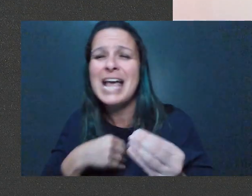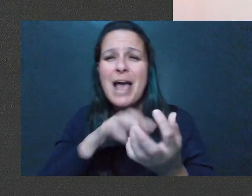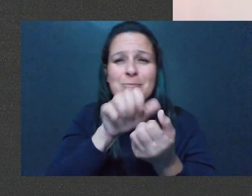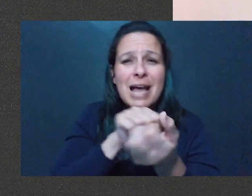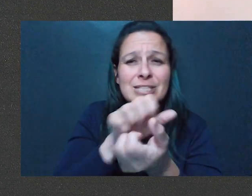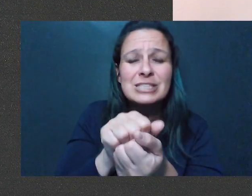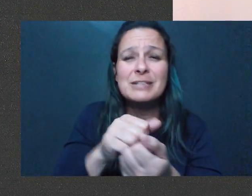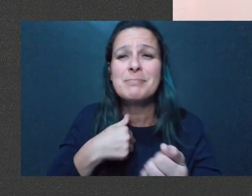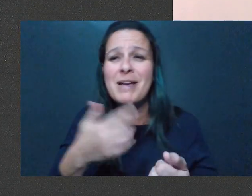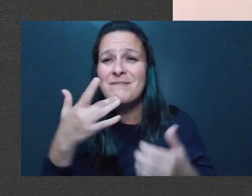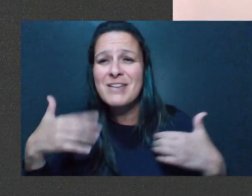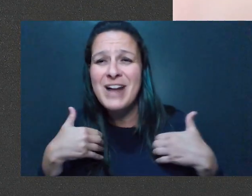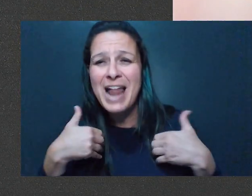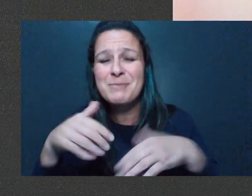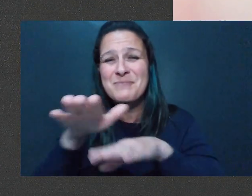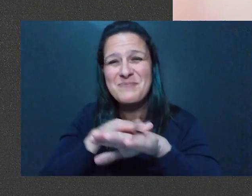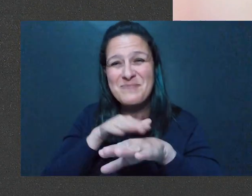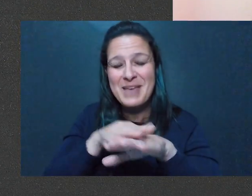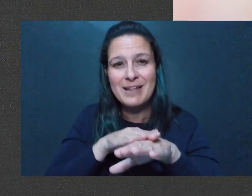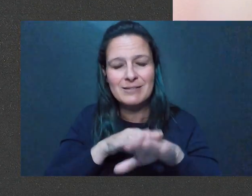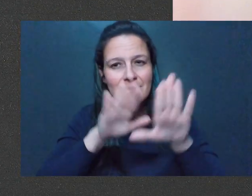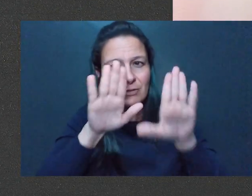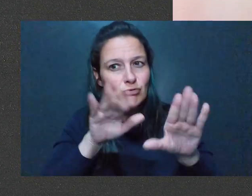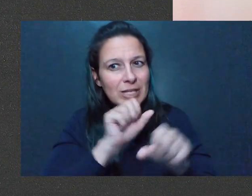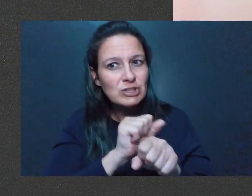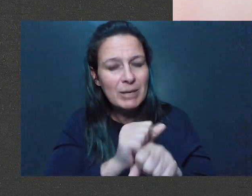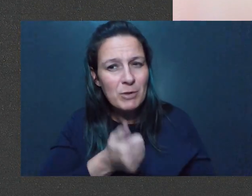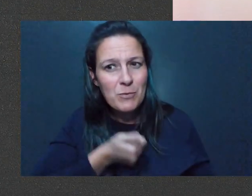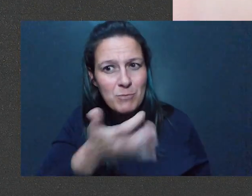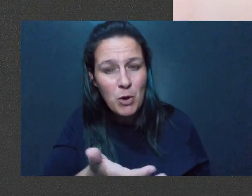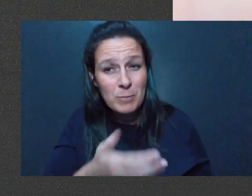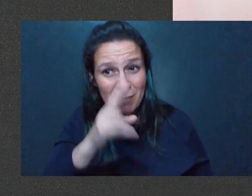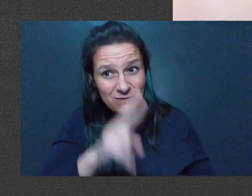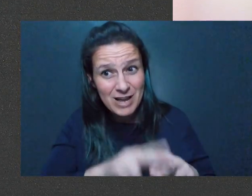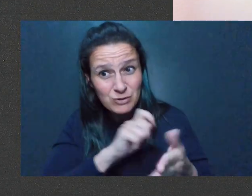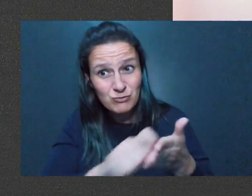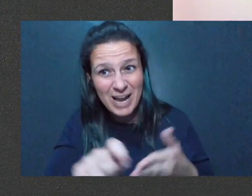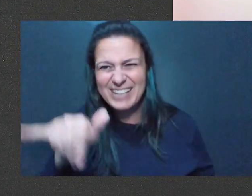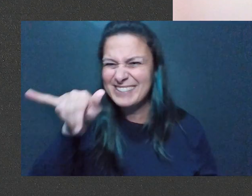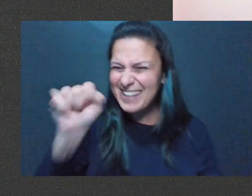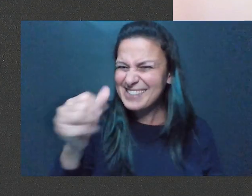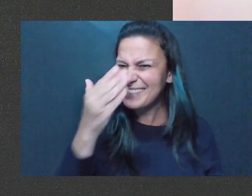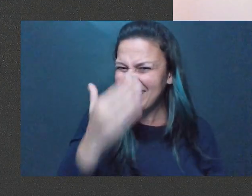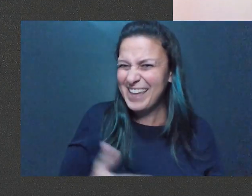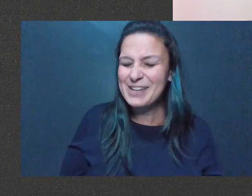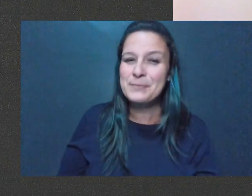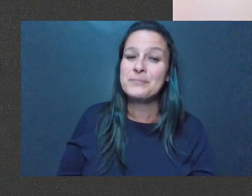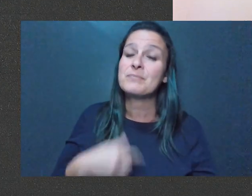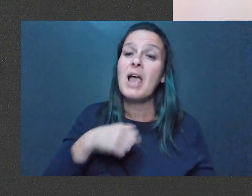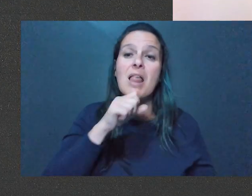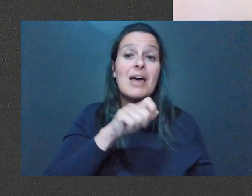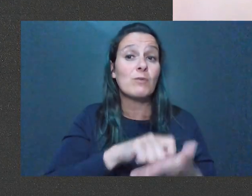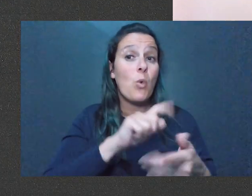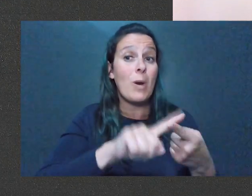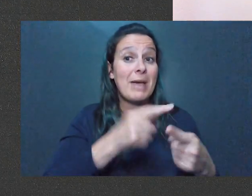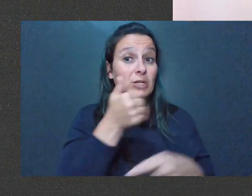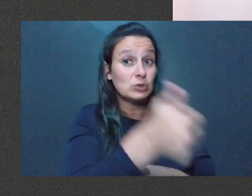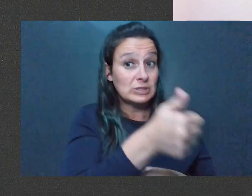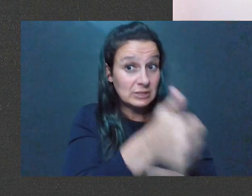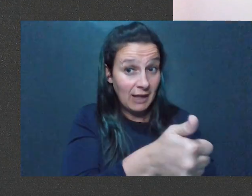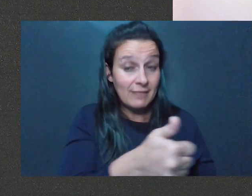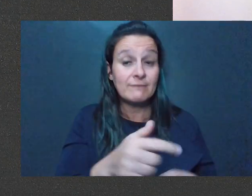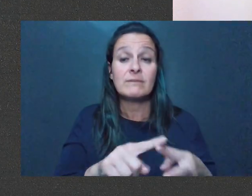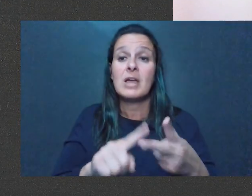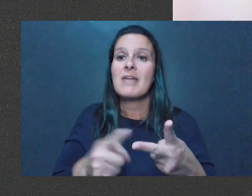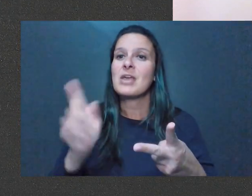pet. Hey, great job on those poems. Thank you. Were they fun to write? Yep. Yep. I loved how you wrote one about yourself. Uh-huh. And then